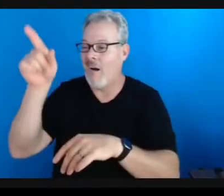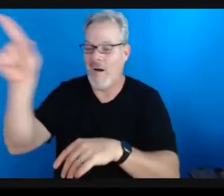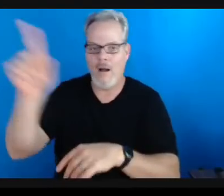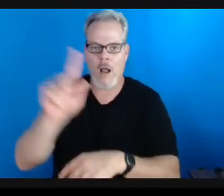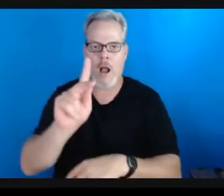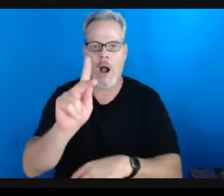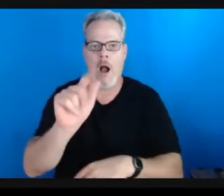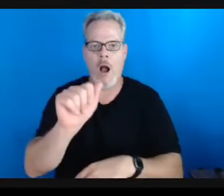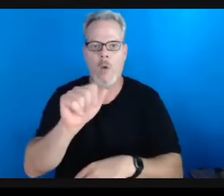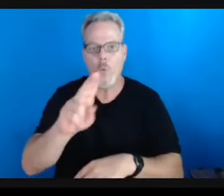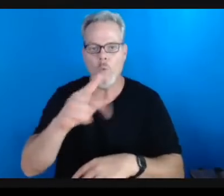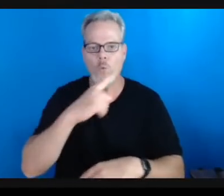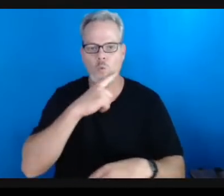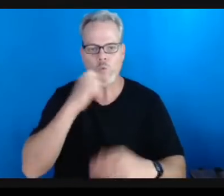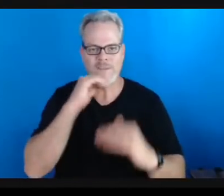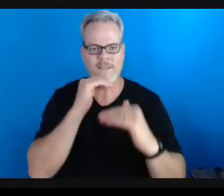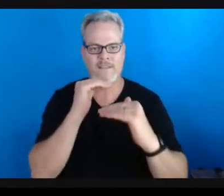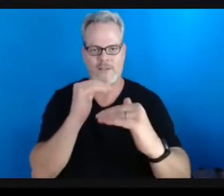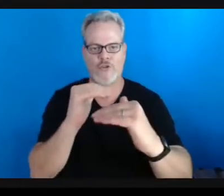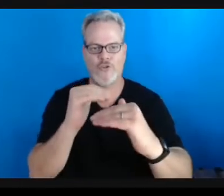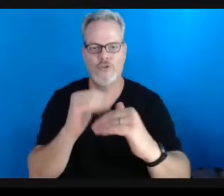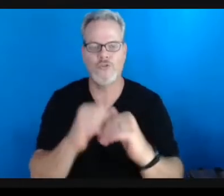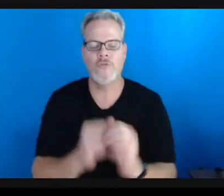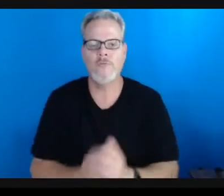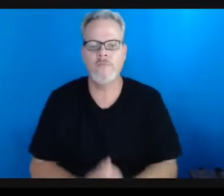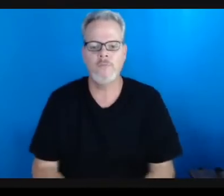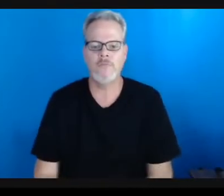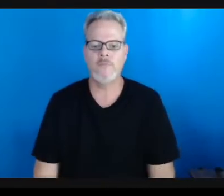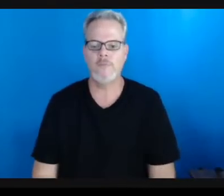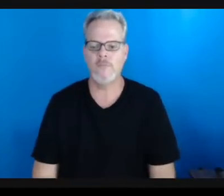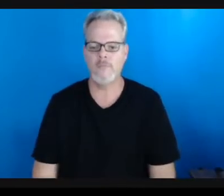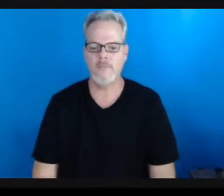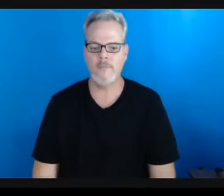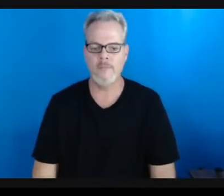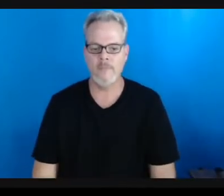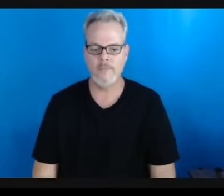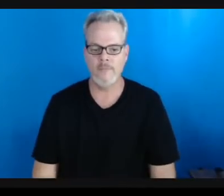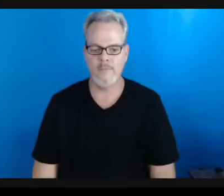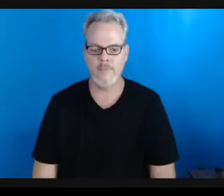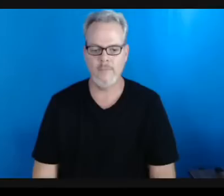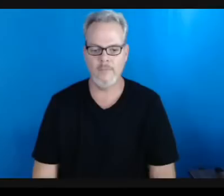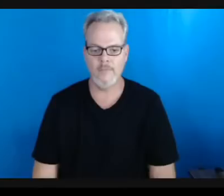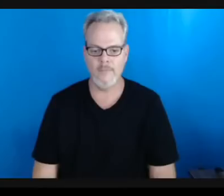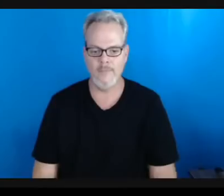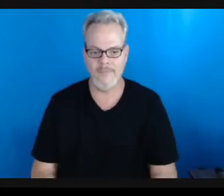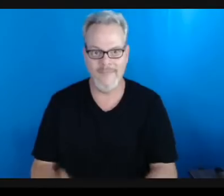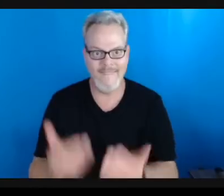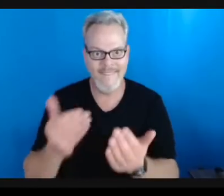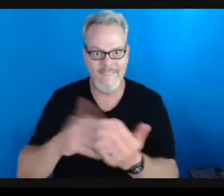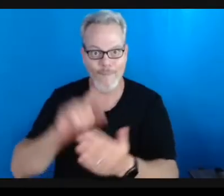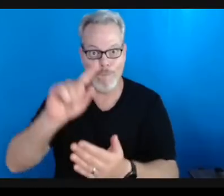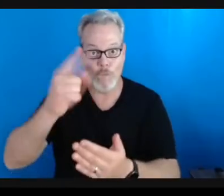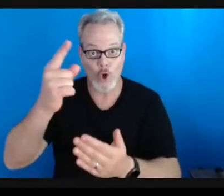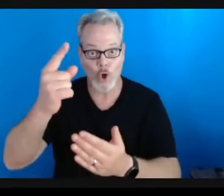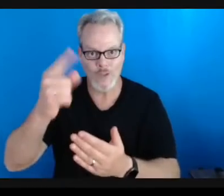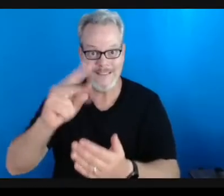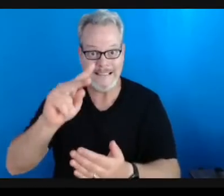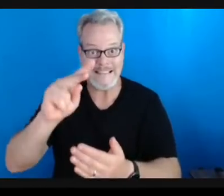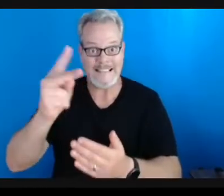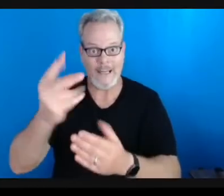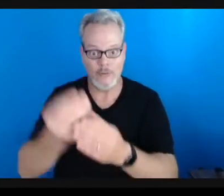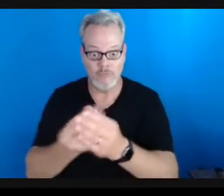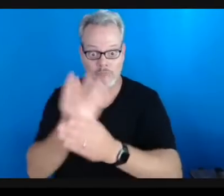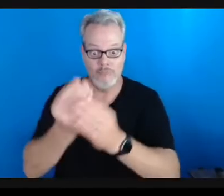part, as you can see here. Day and nighttime. Here comes the second eruption, the second patch of